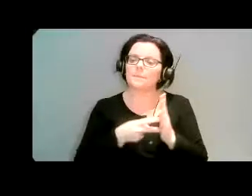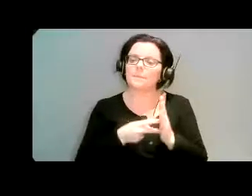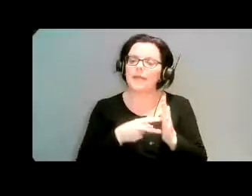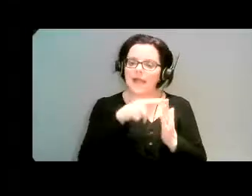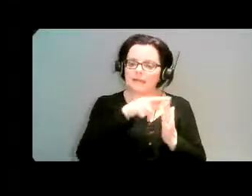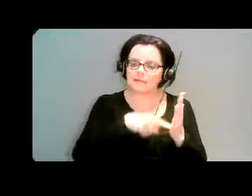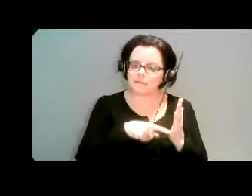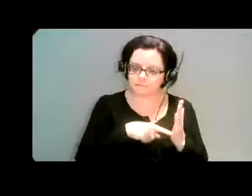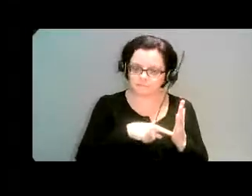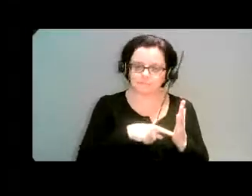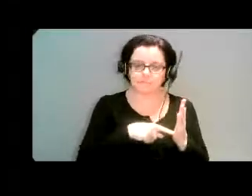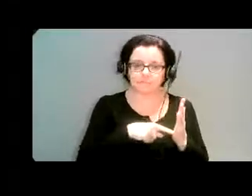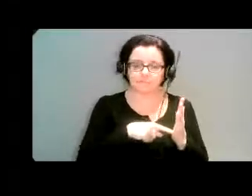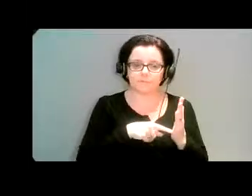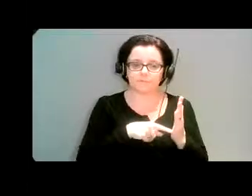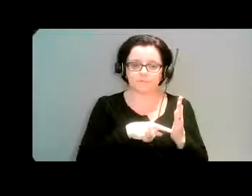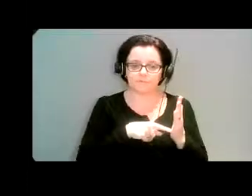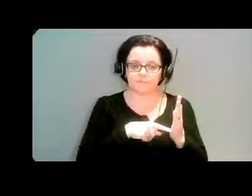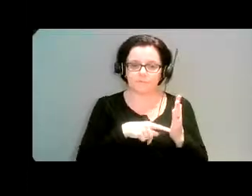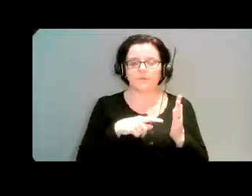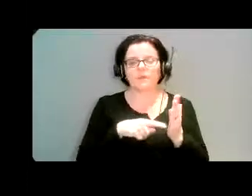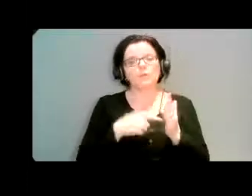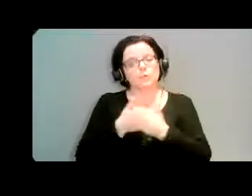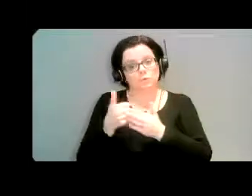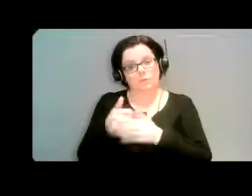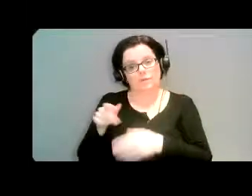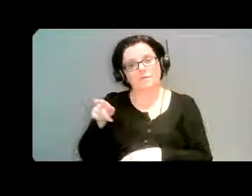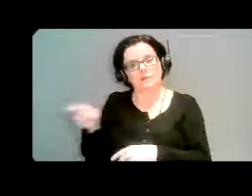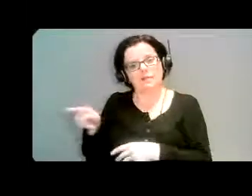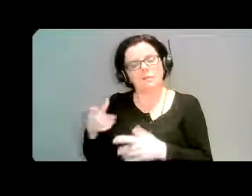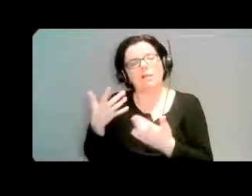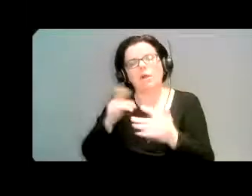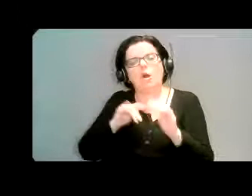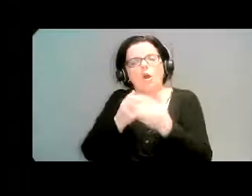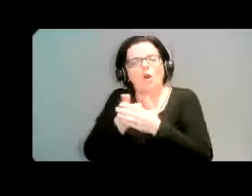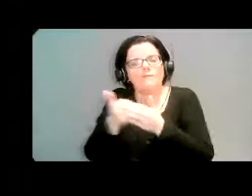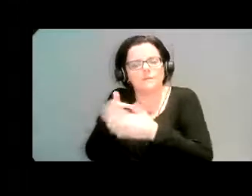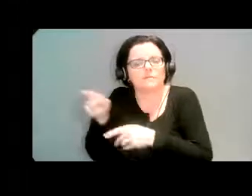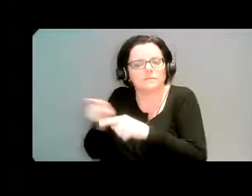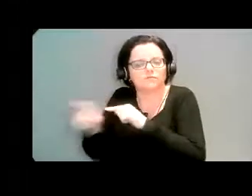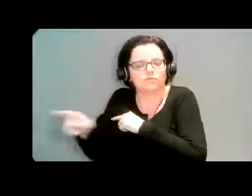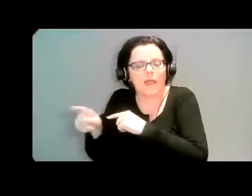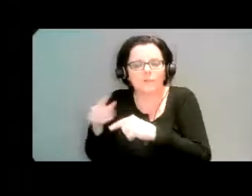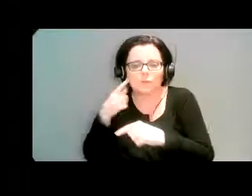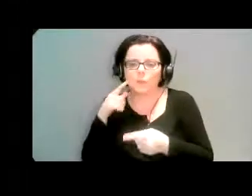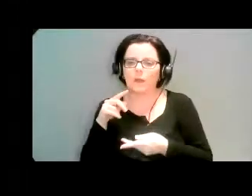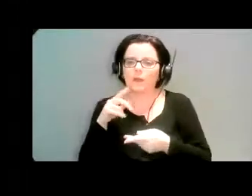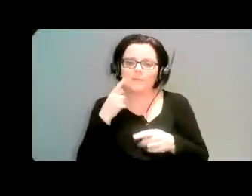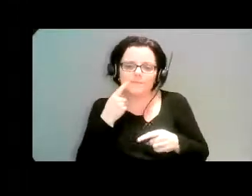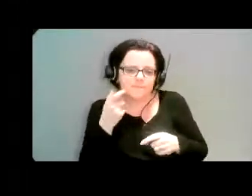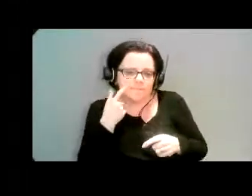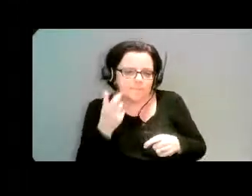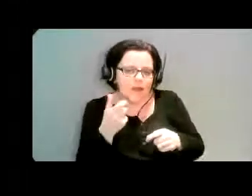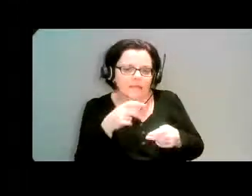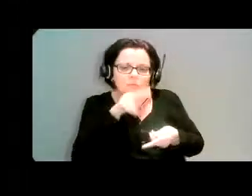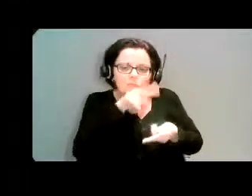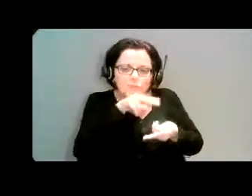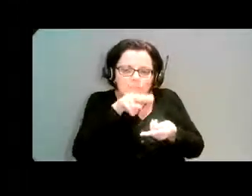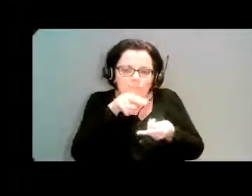they effectively come up with a cheaper option, which is not what you